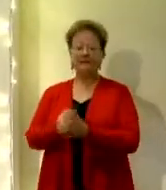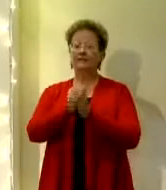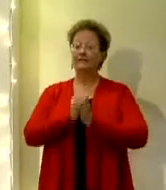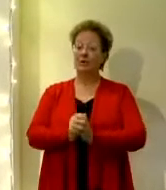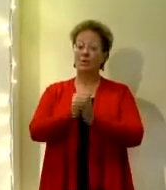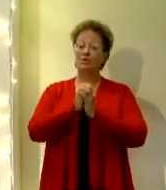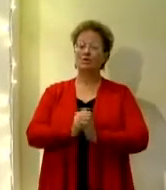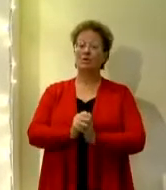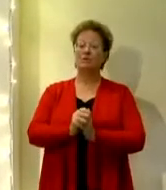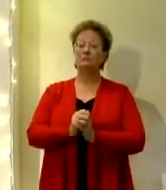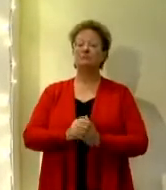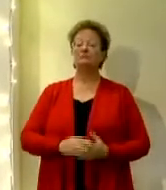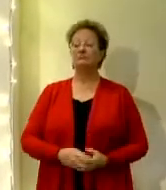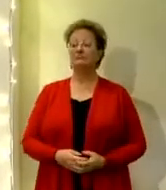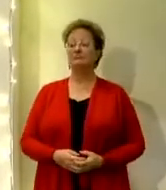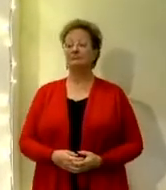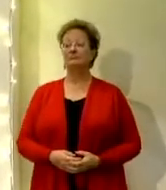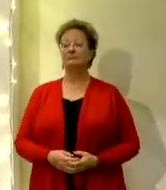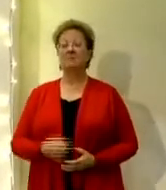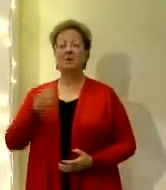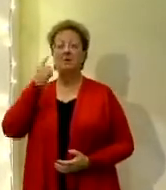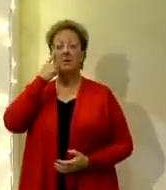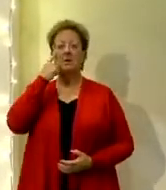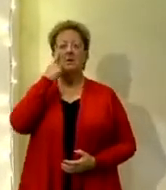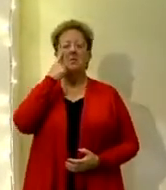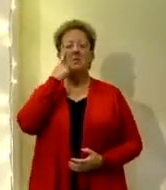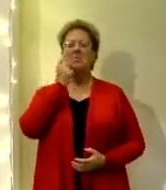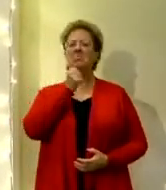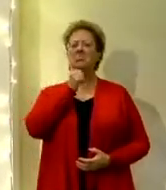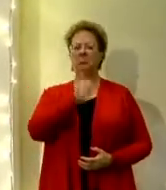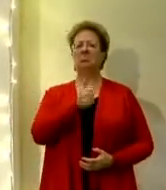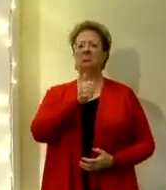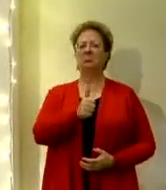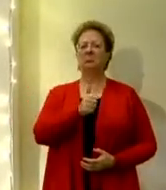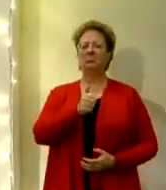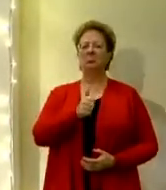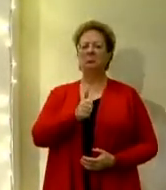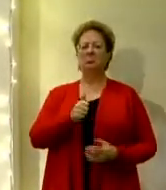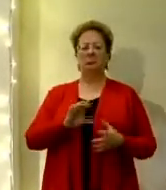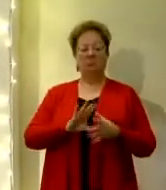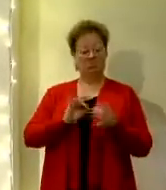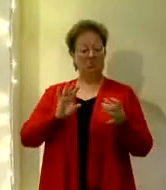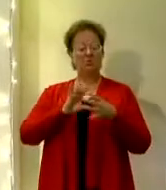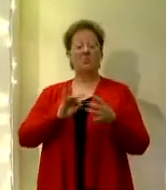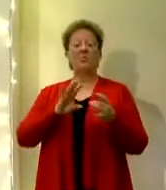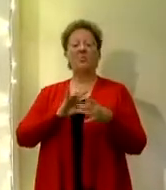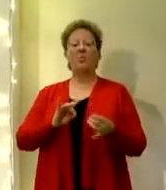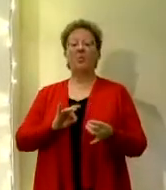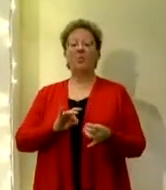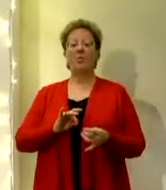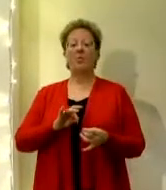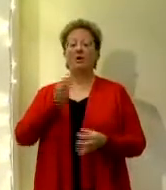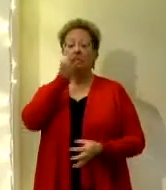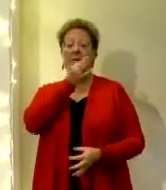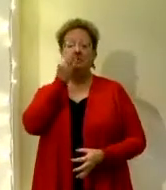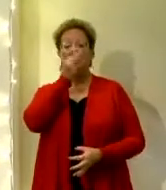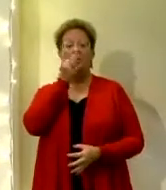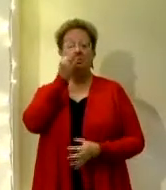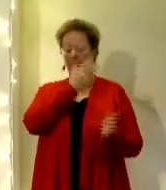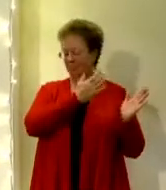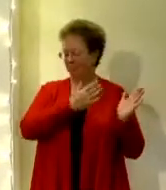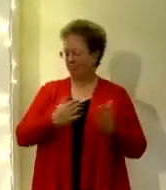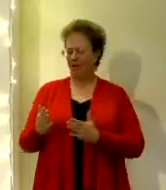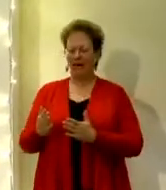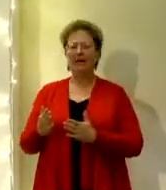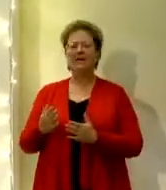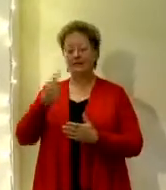where he was going to get some meaning out of it and where he was going to pause. And then we would have some communion and then we'd pray and then I'd leave. I had the whole thing planned out from